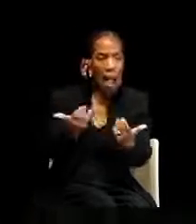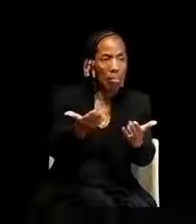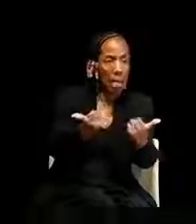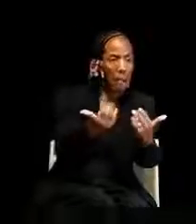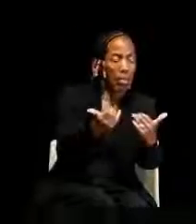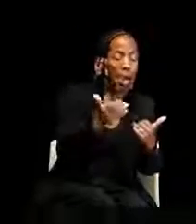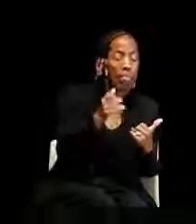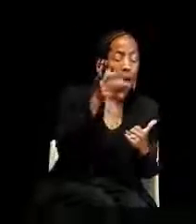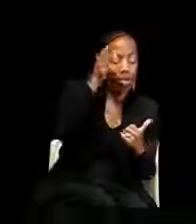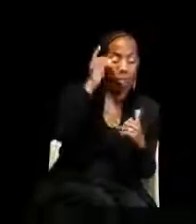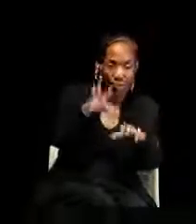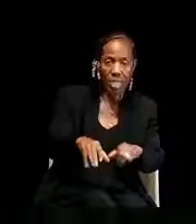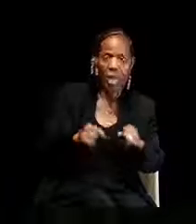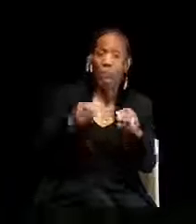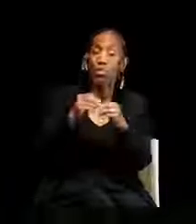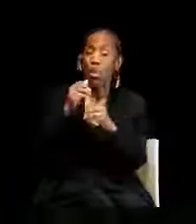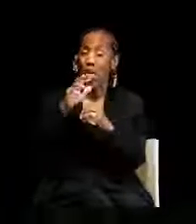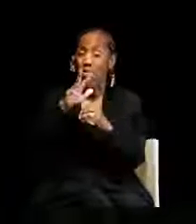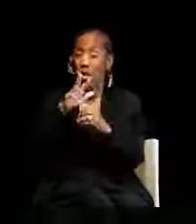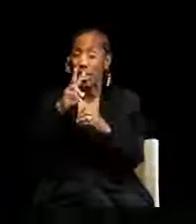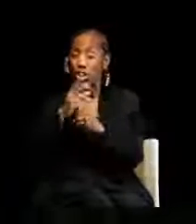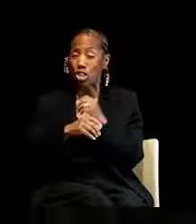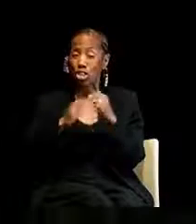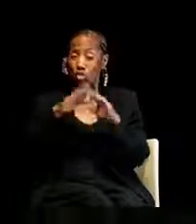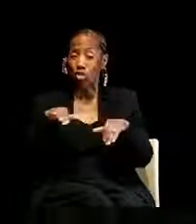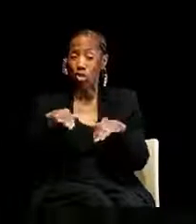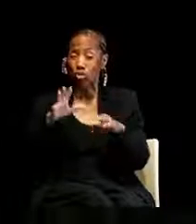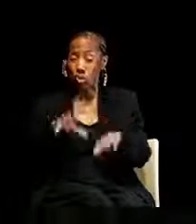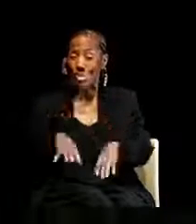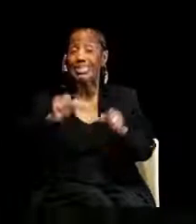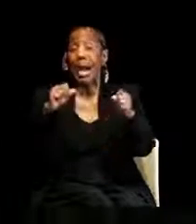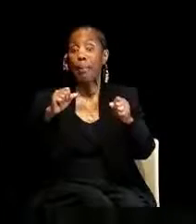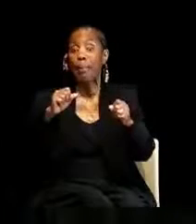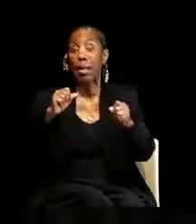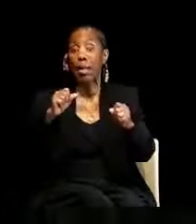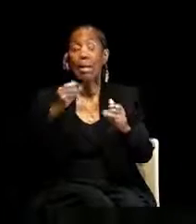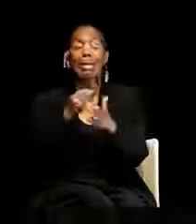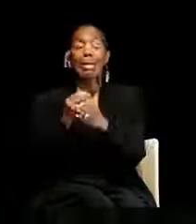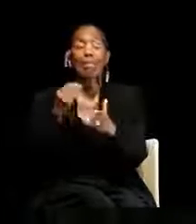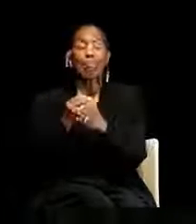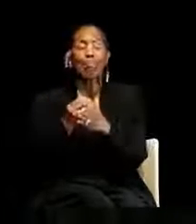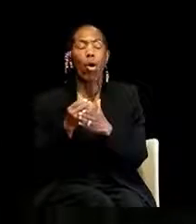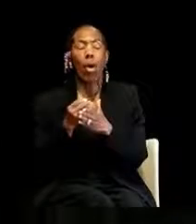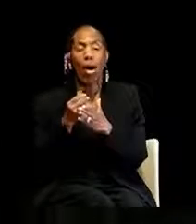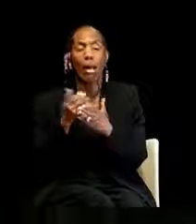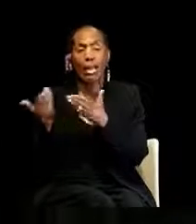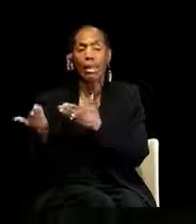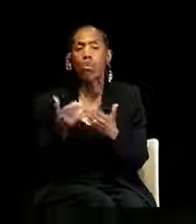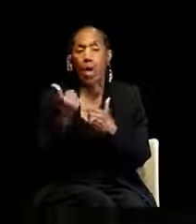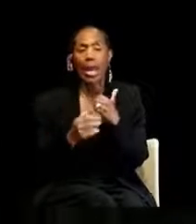my grandfather adopted over 32 children, right? And he brought almost every single one of